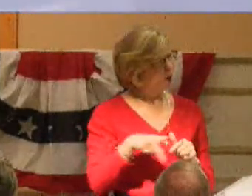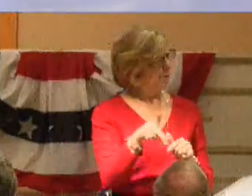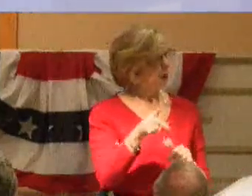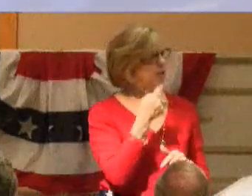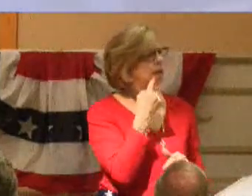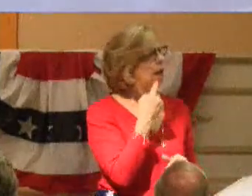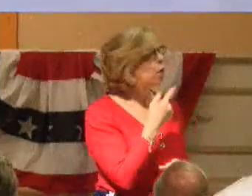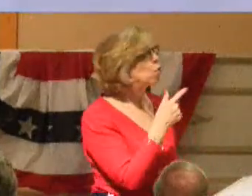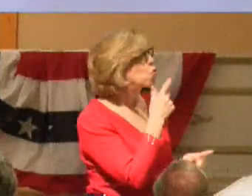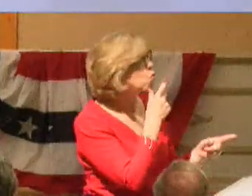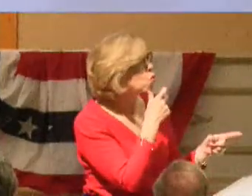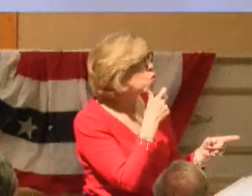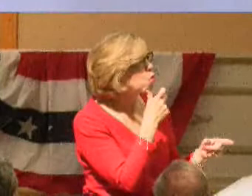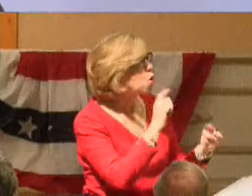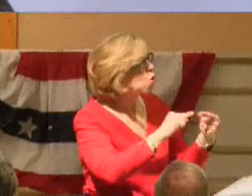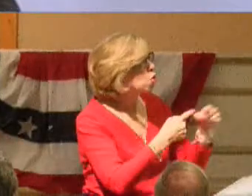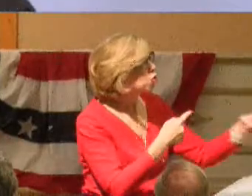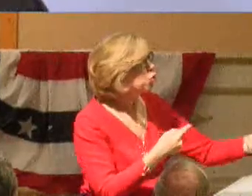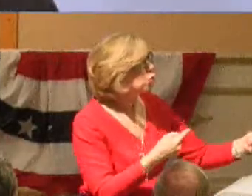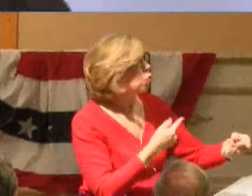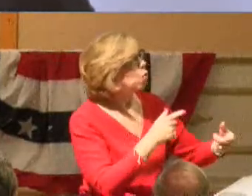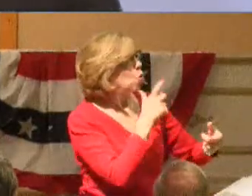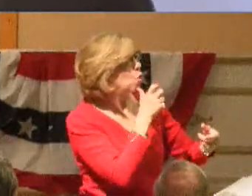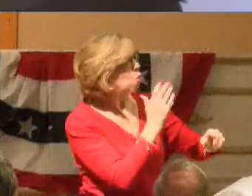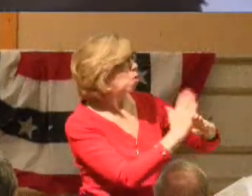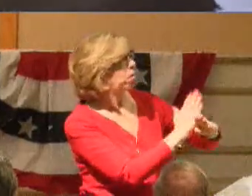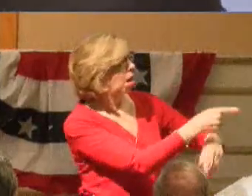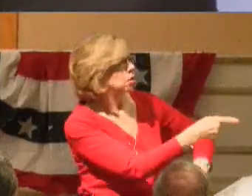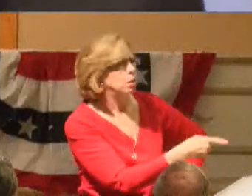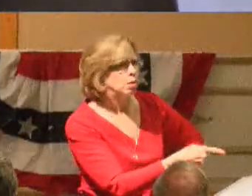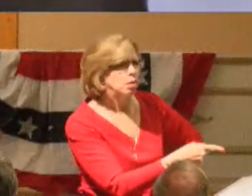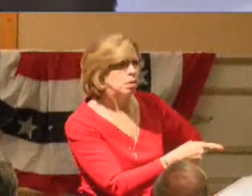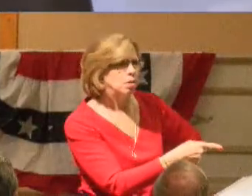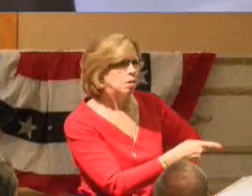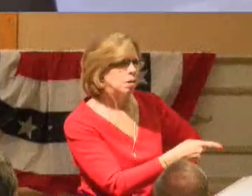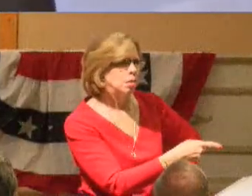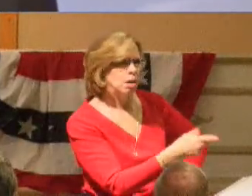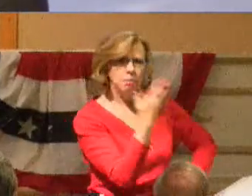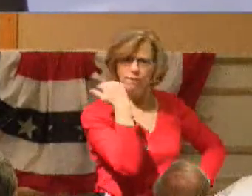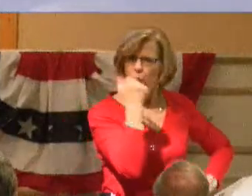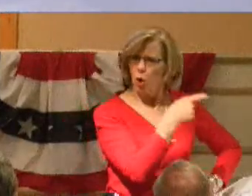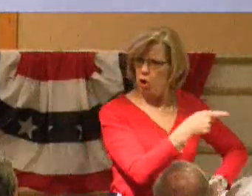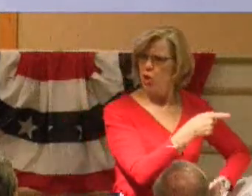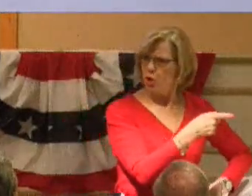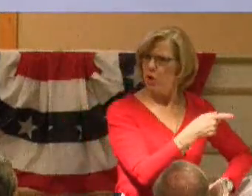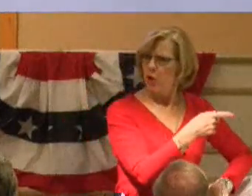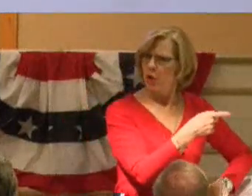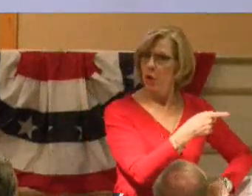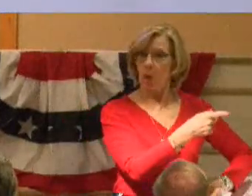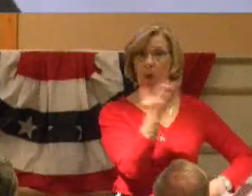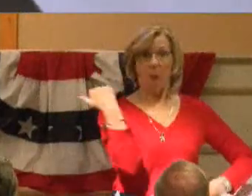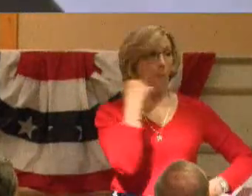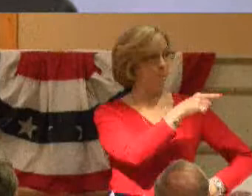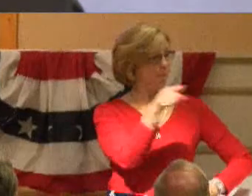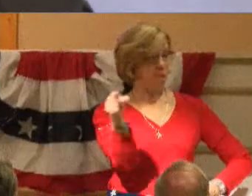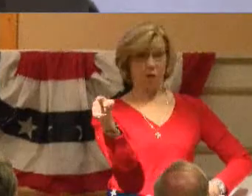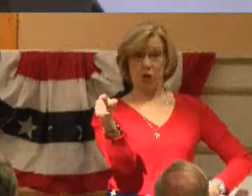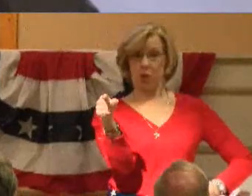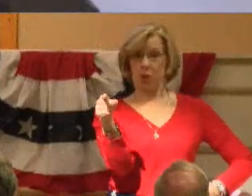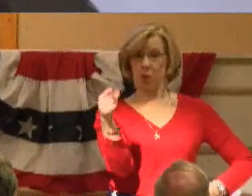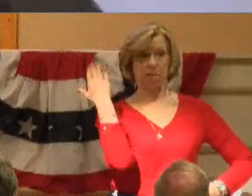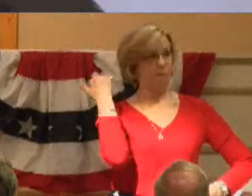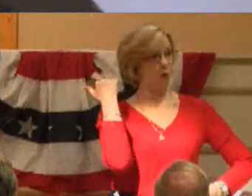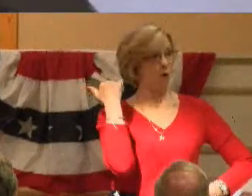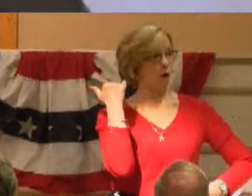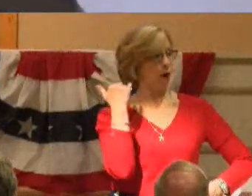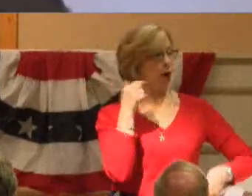"Who did hinder you?" You were once, if you are a professing Christian, you were at once at least a